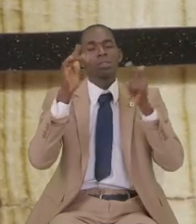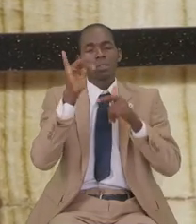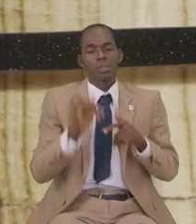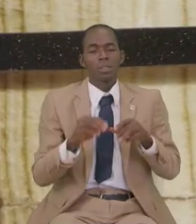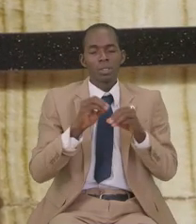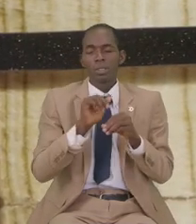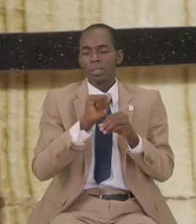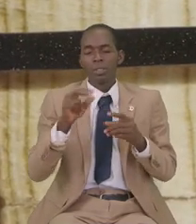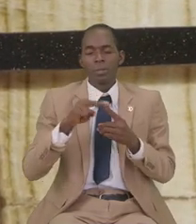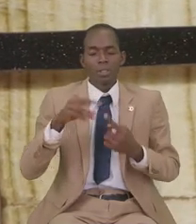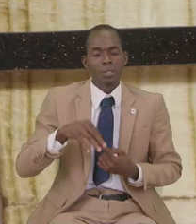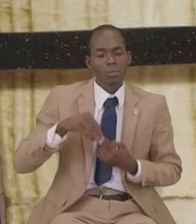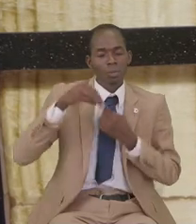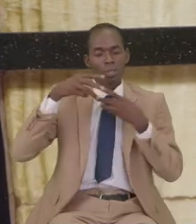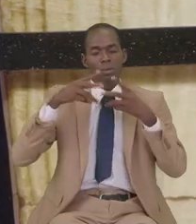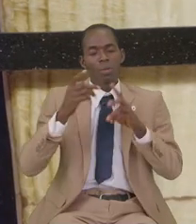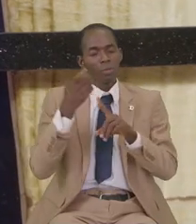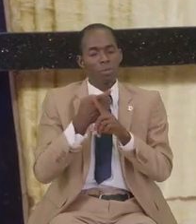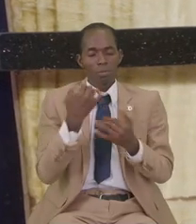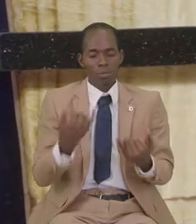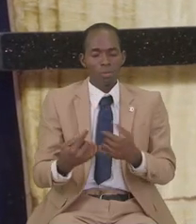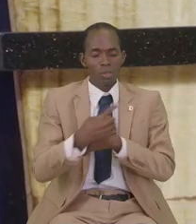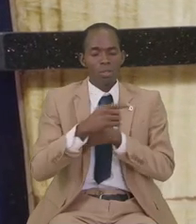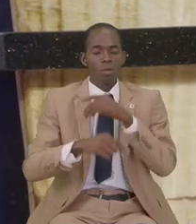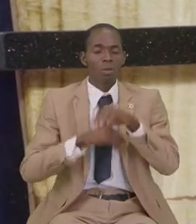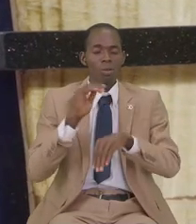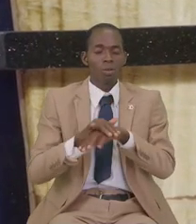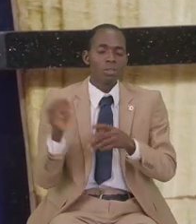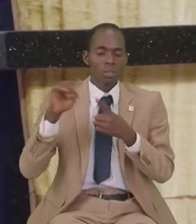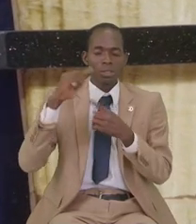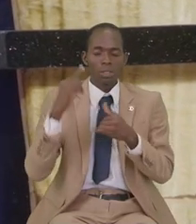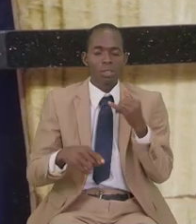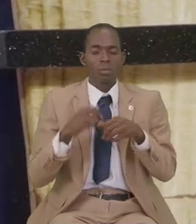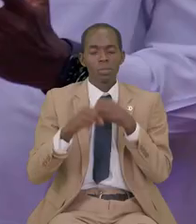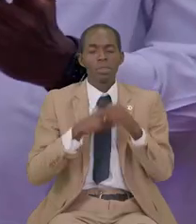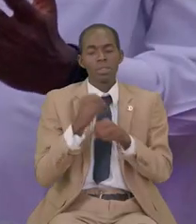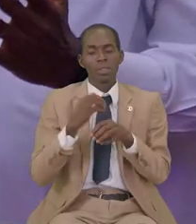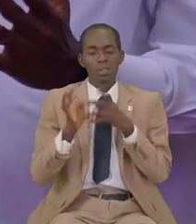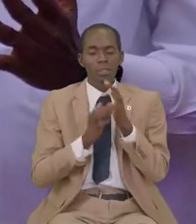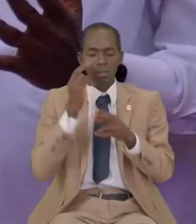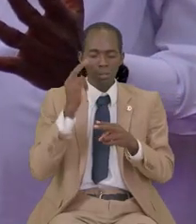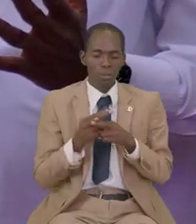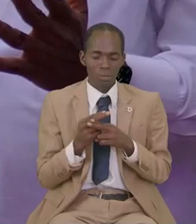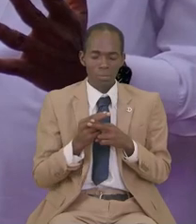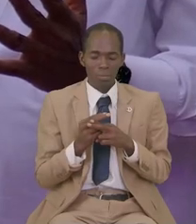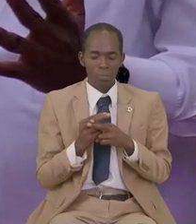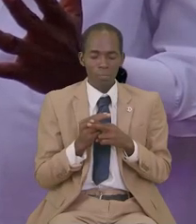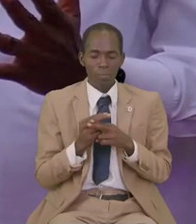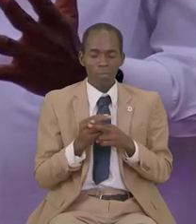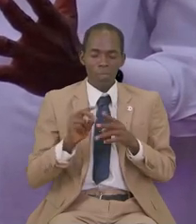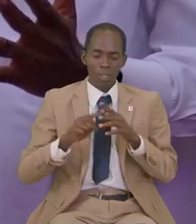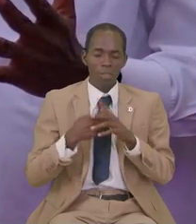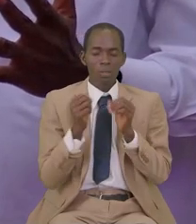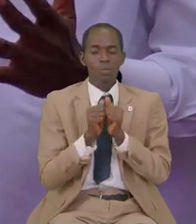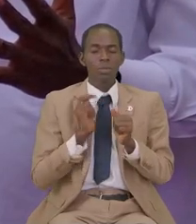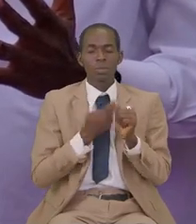very special way from this day until the end of the year in Jesus' name. Start with us,